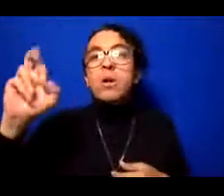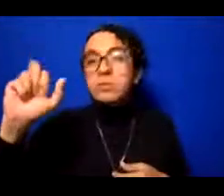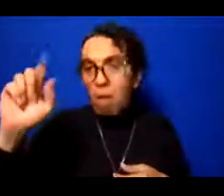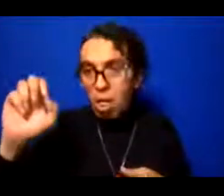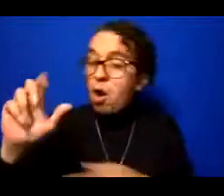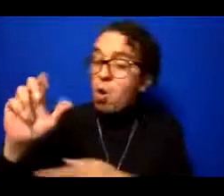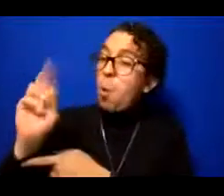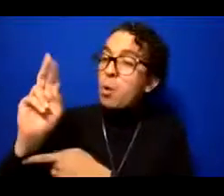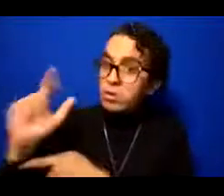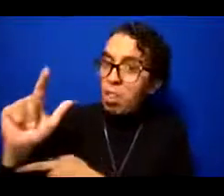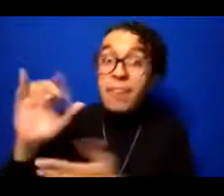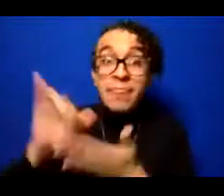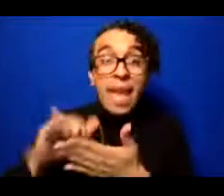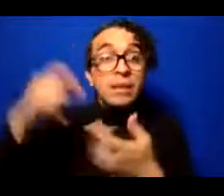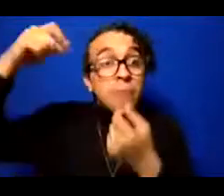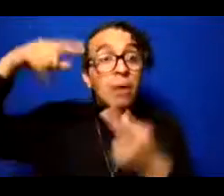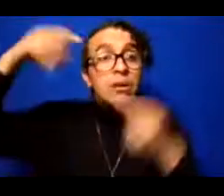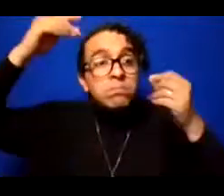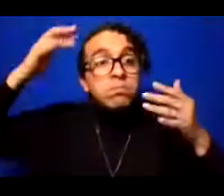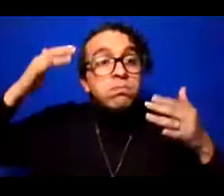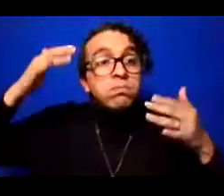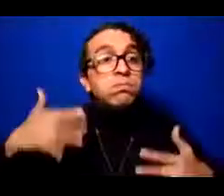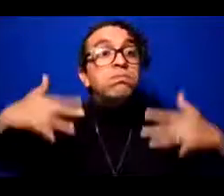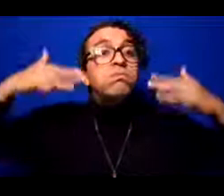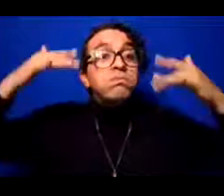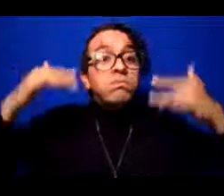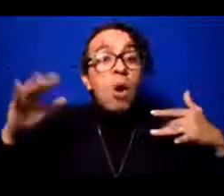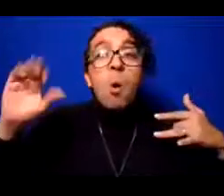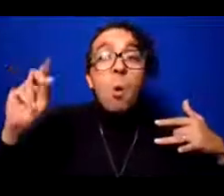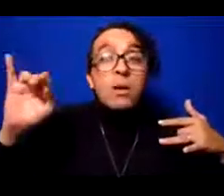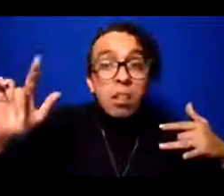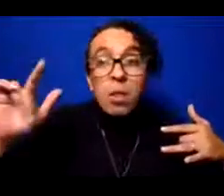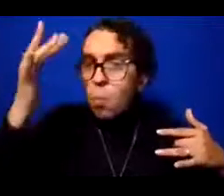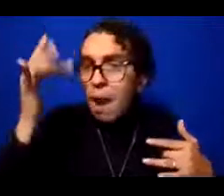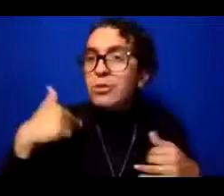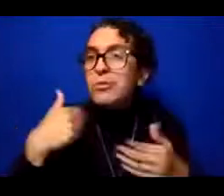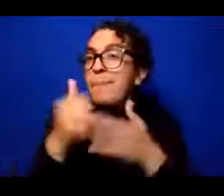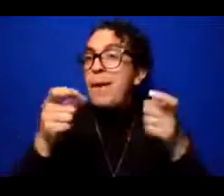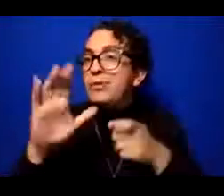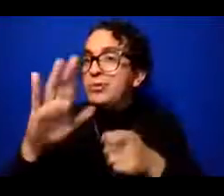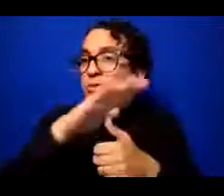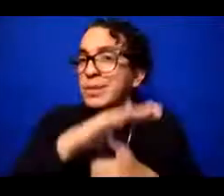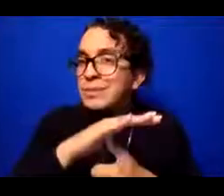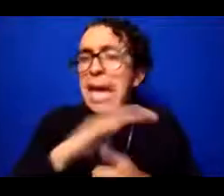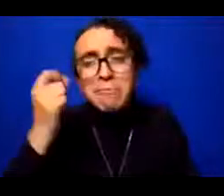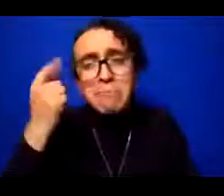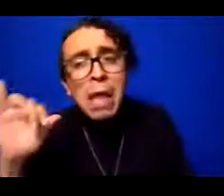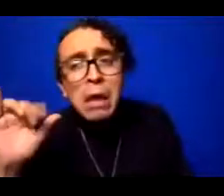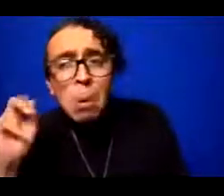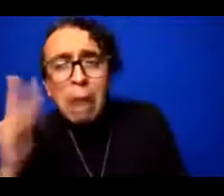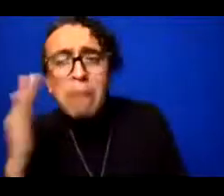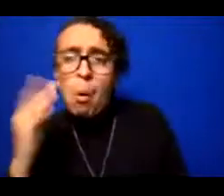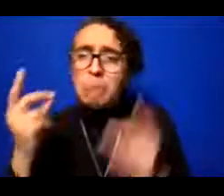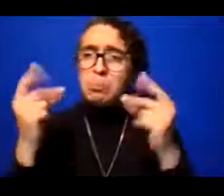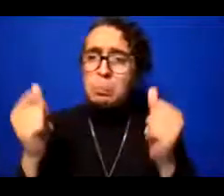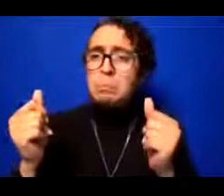released from our adrenal glands to help us manage stress. Now, one of the problems with cortisol, it's great for acute stress, but